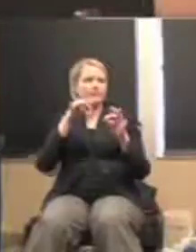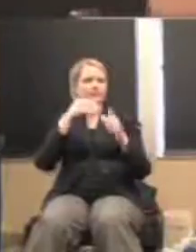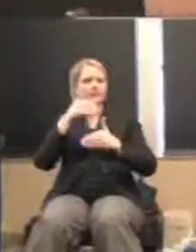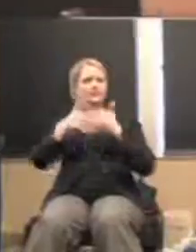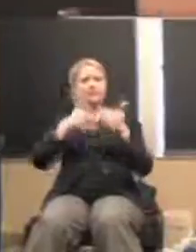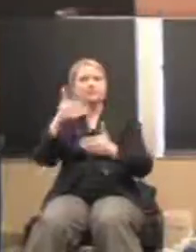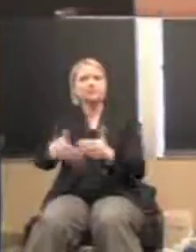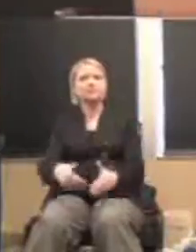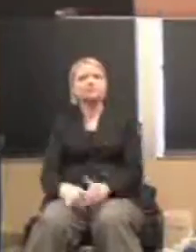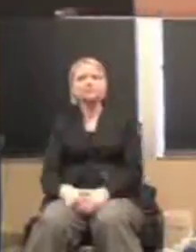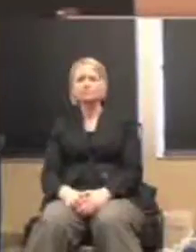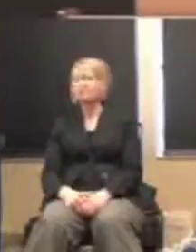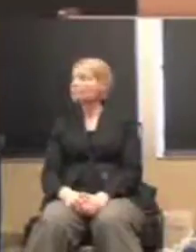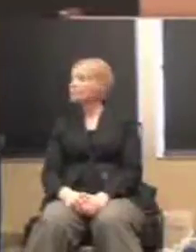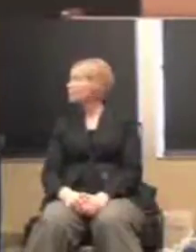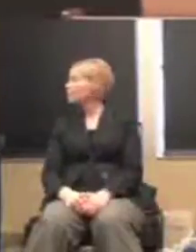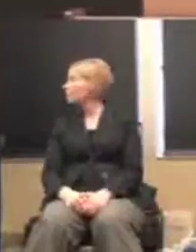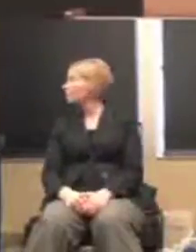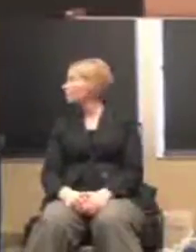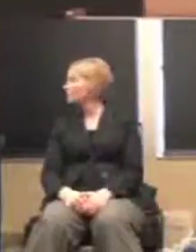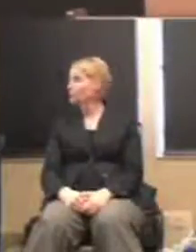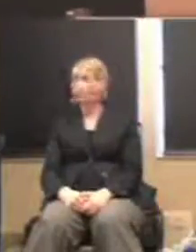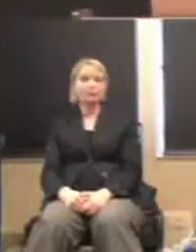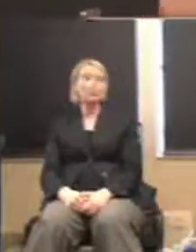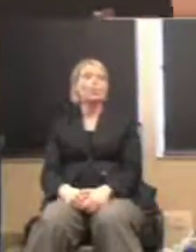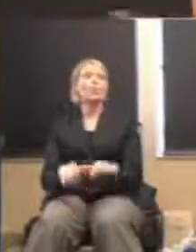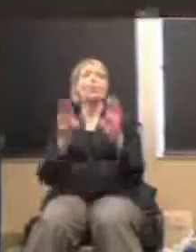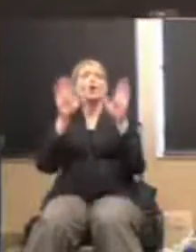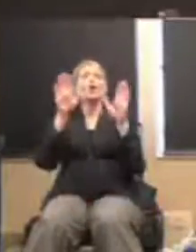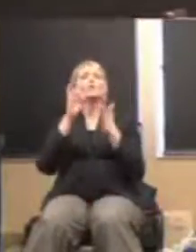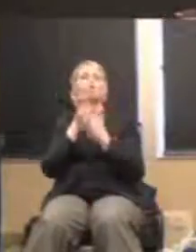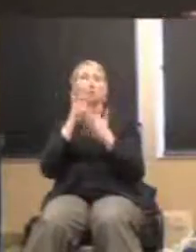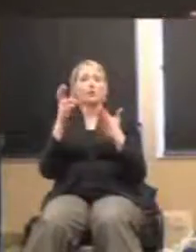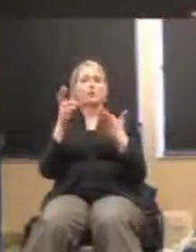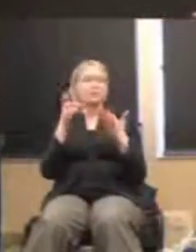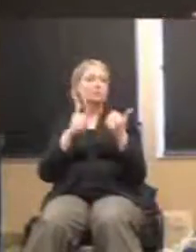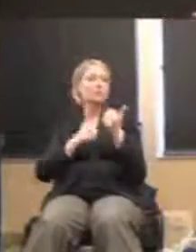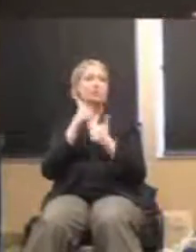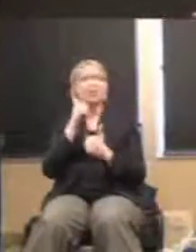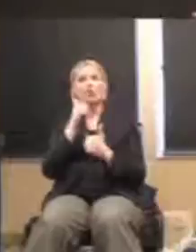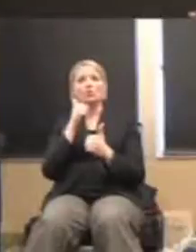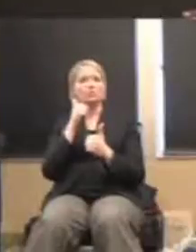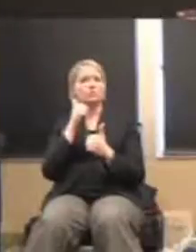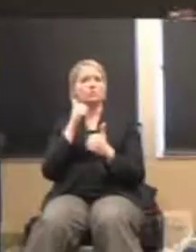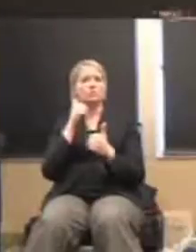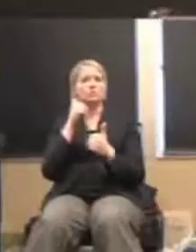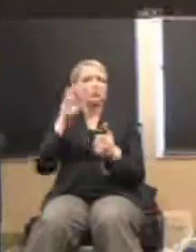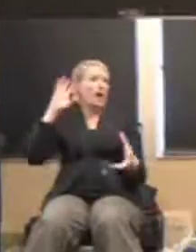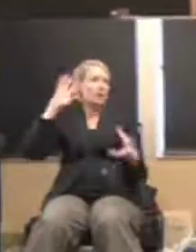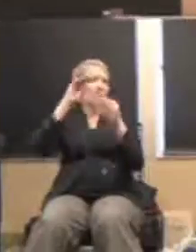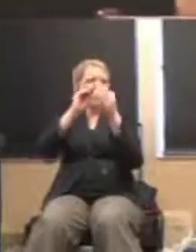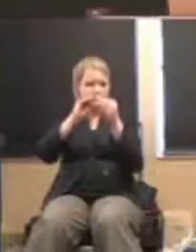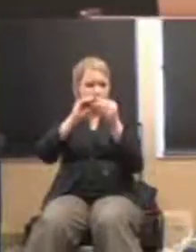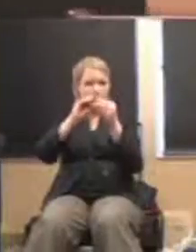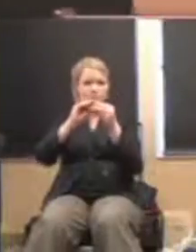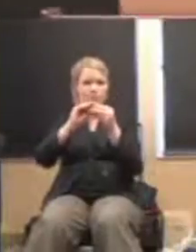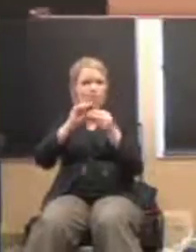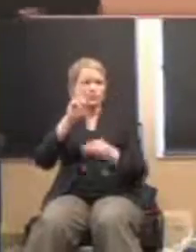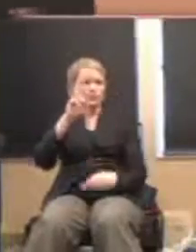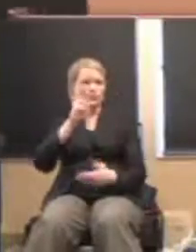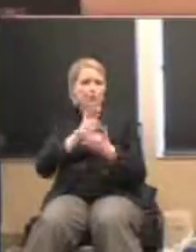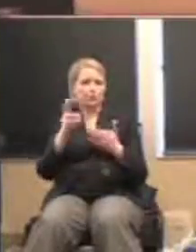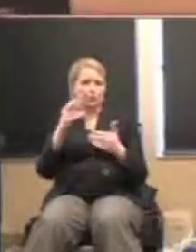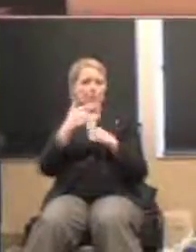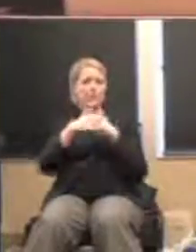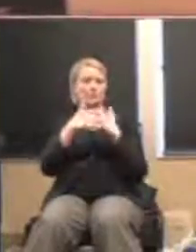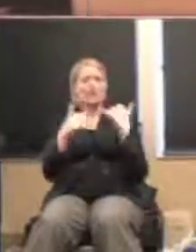step. Okay? It's a great resource. It's probably the most comprehensive resource available